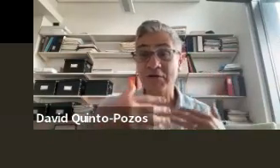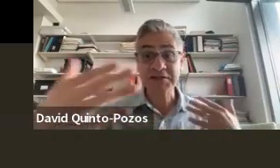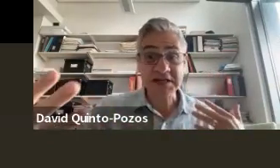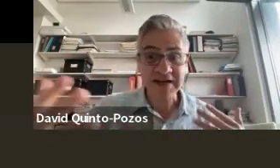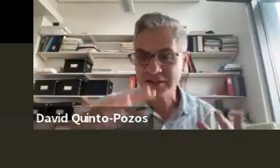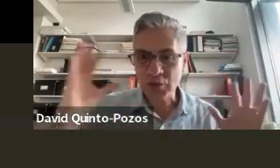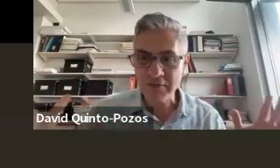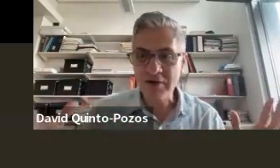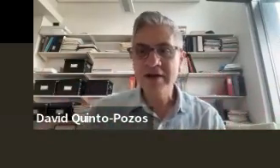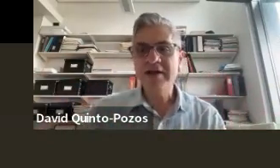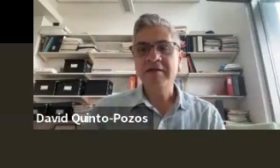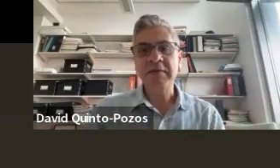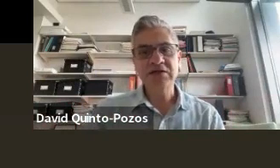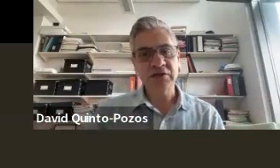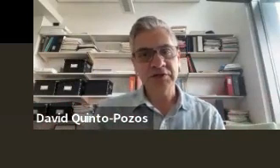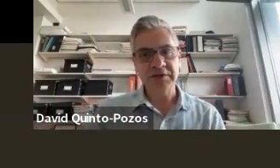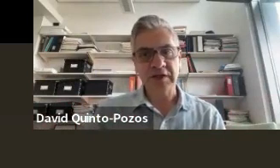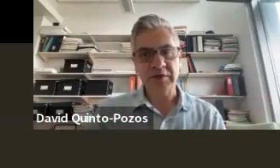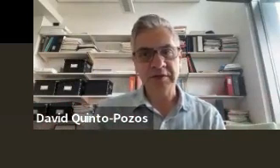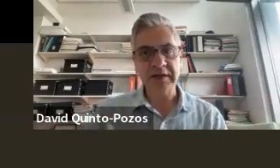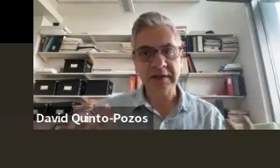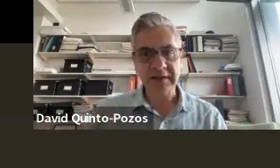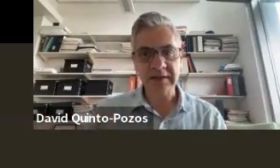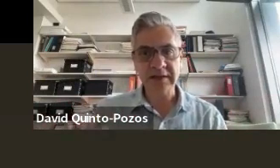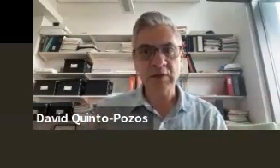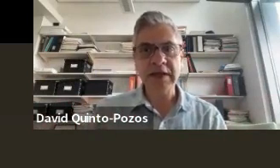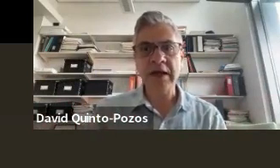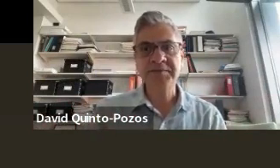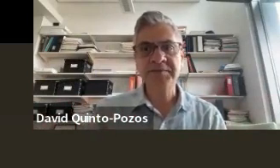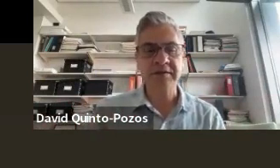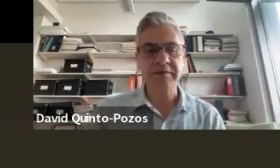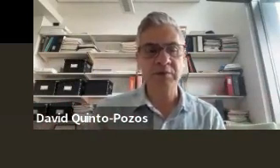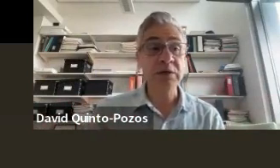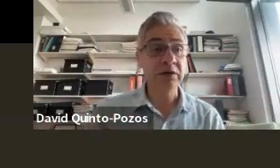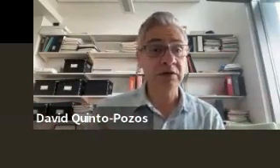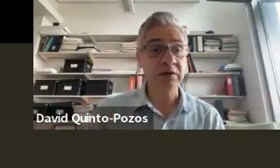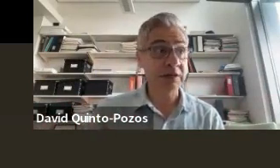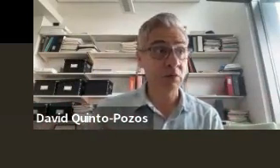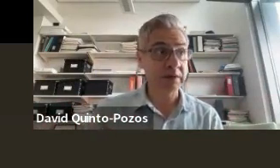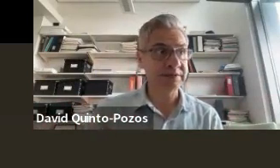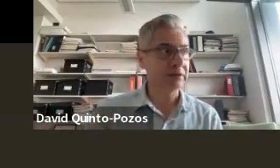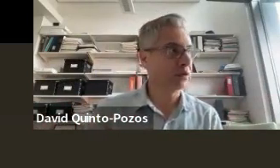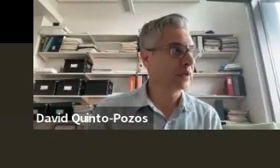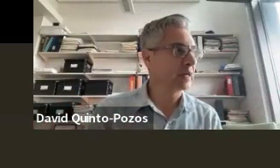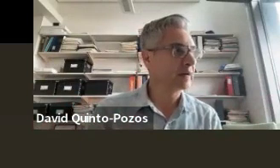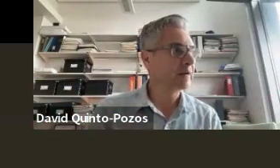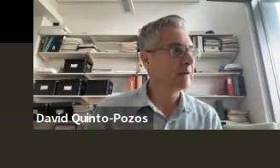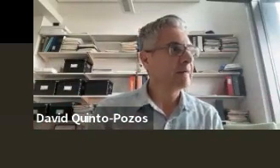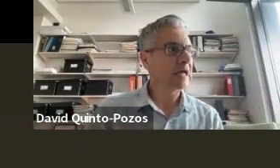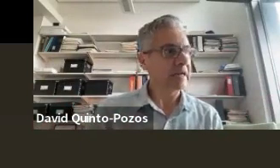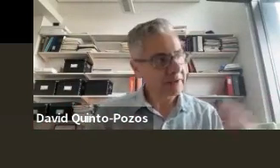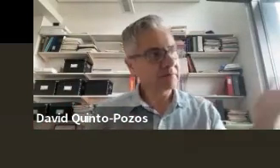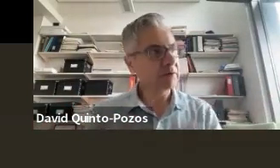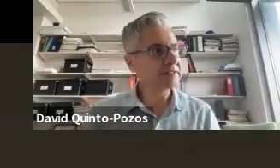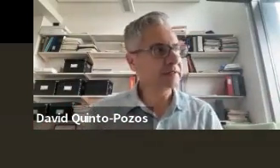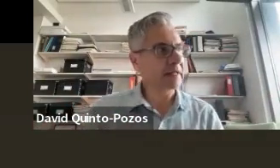If you have a z-axis, whatever, make sure that those are labeled. It really helps the reader understand what it is that they're looking at.